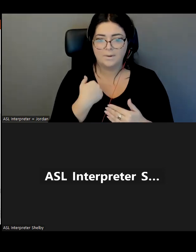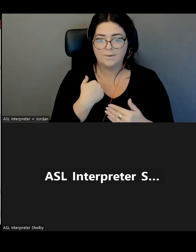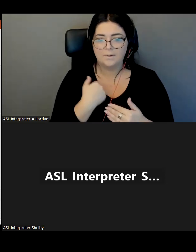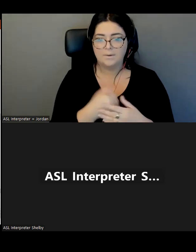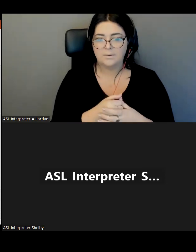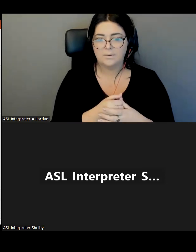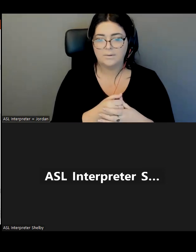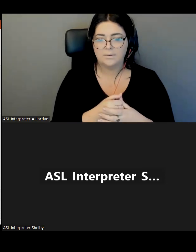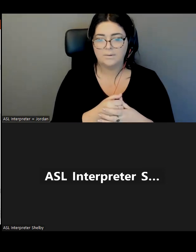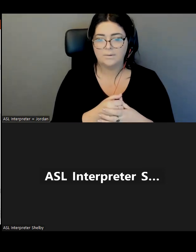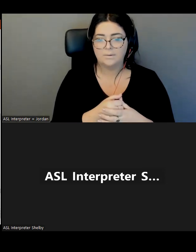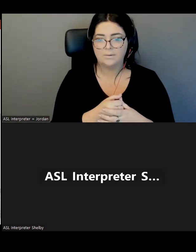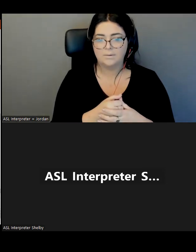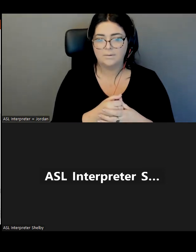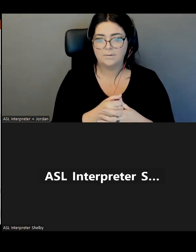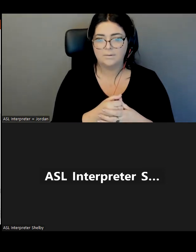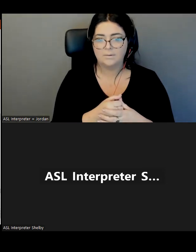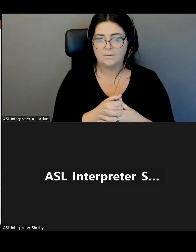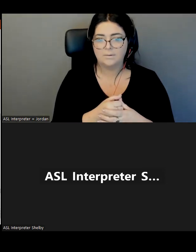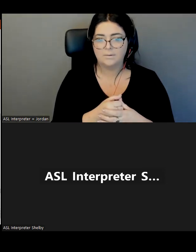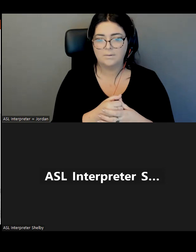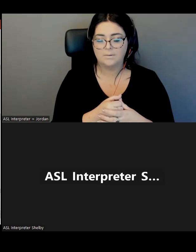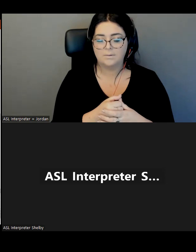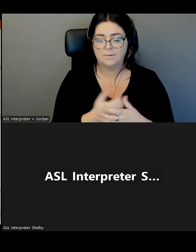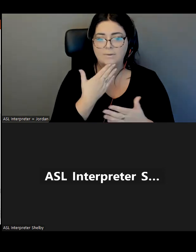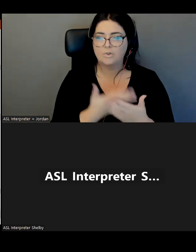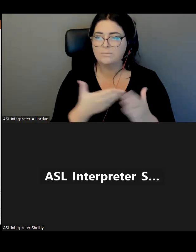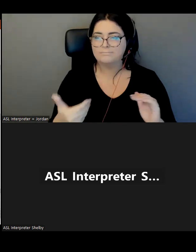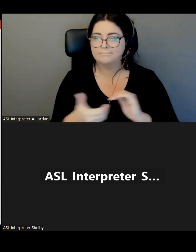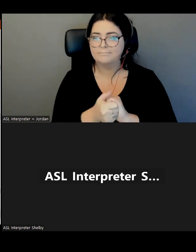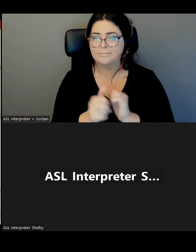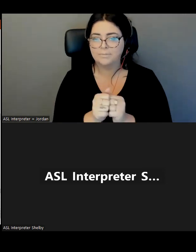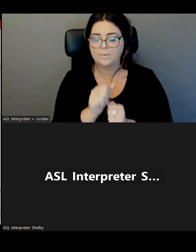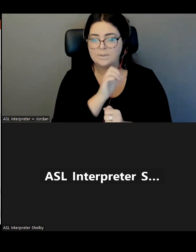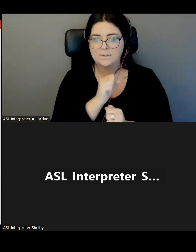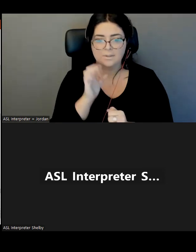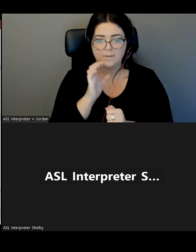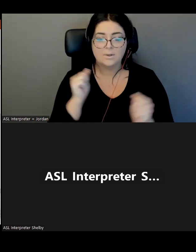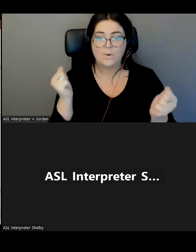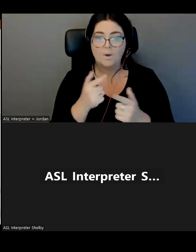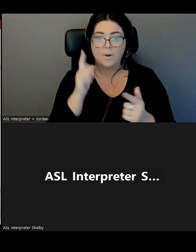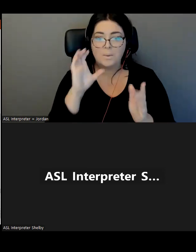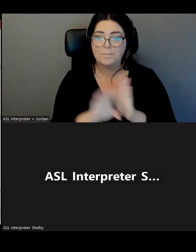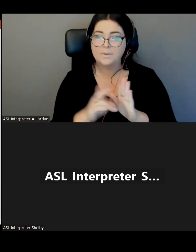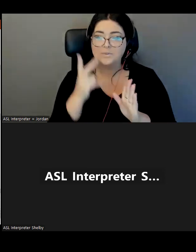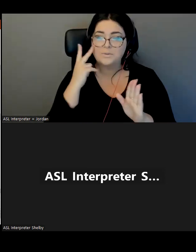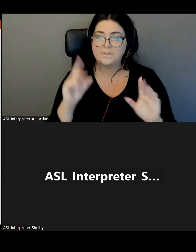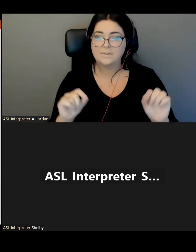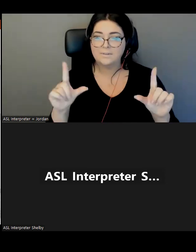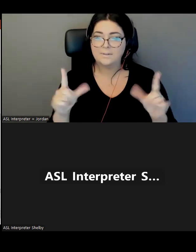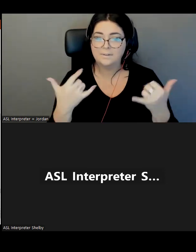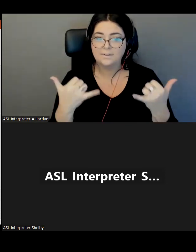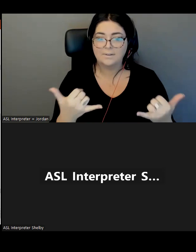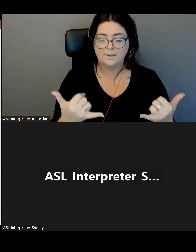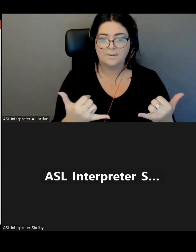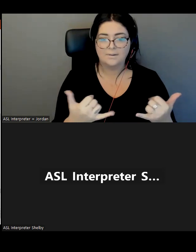we've partnered on different seniors initiatives within the community. So all the pictures that you've seen in the slides today